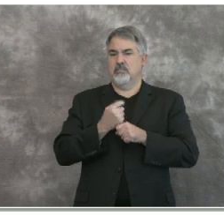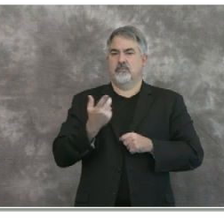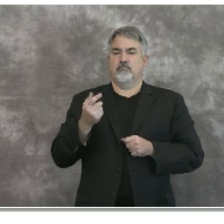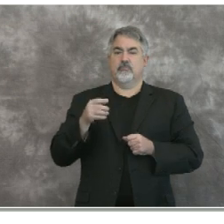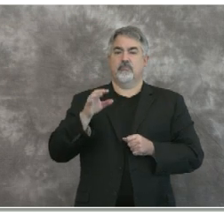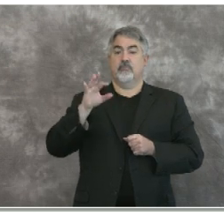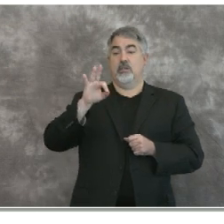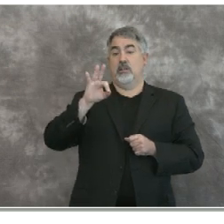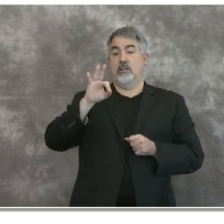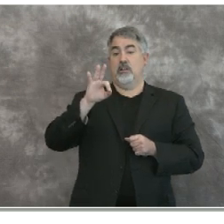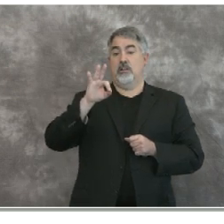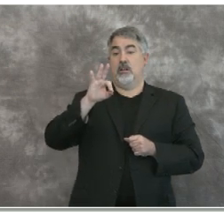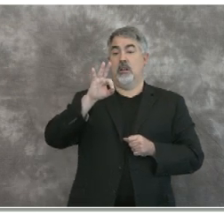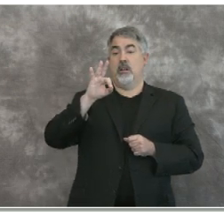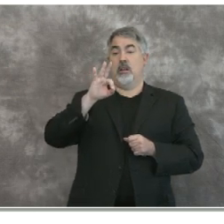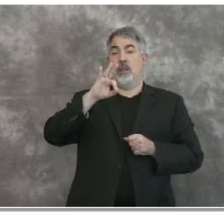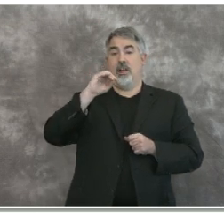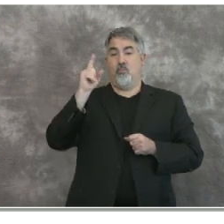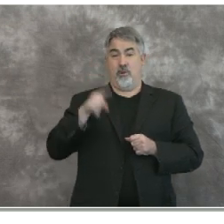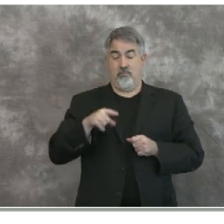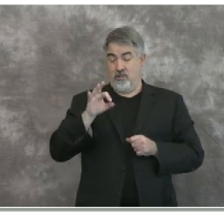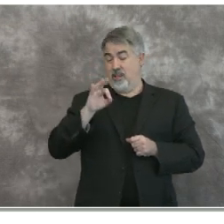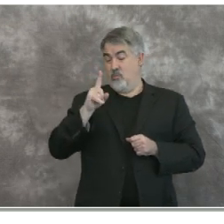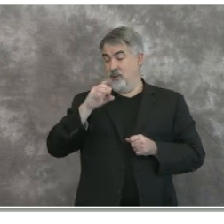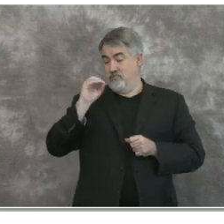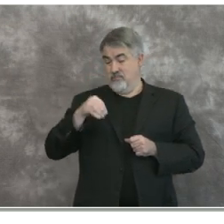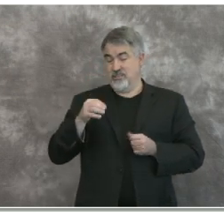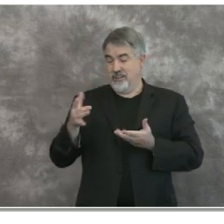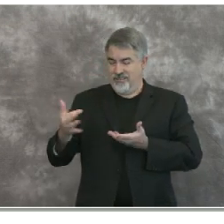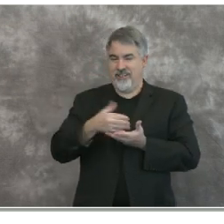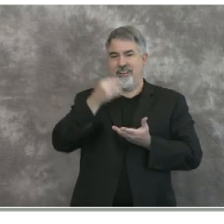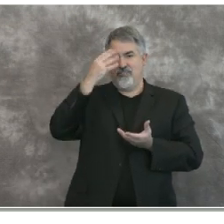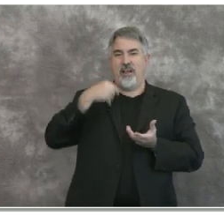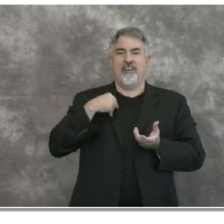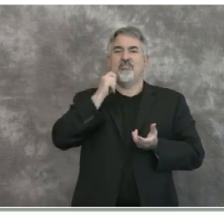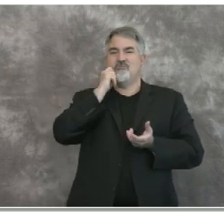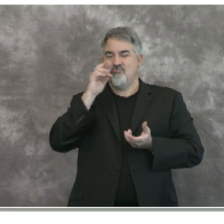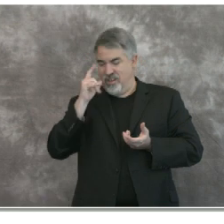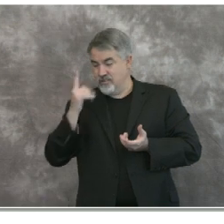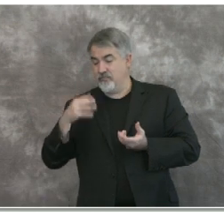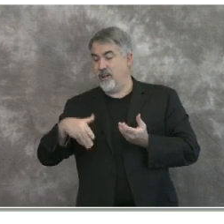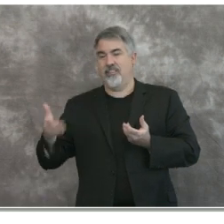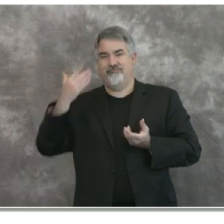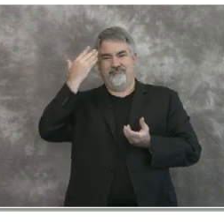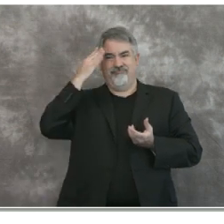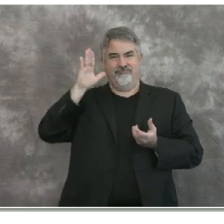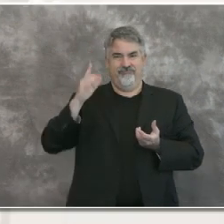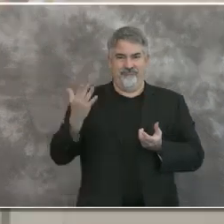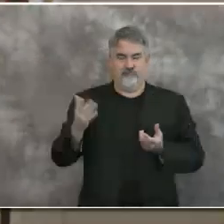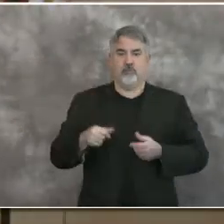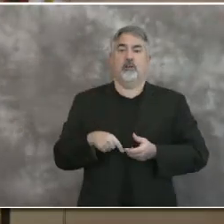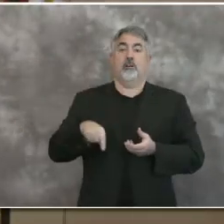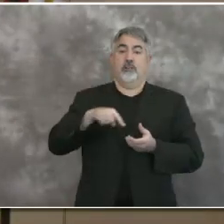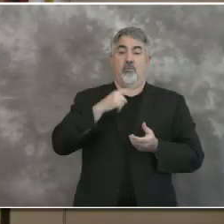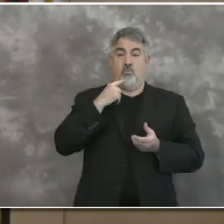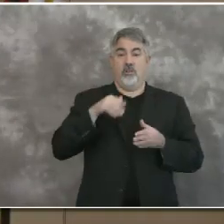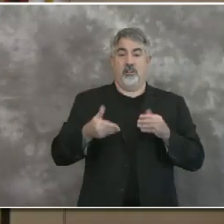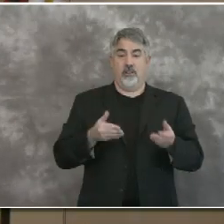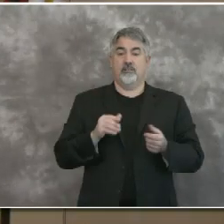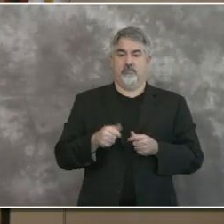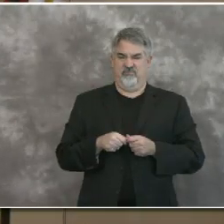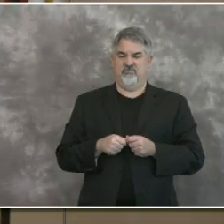of the 175 total number of deaths. As a reminder, all of